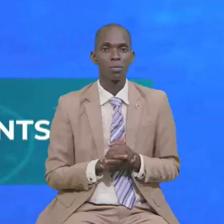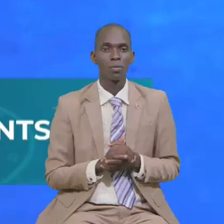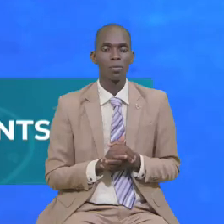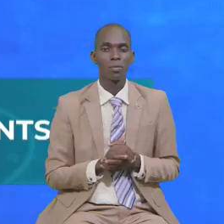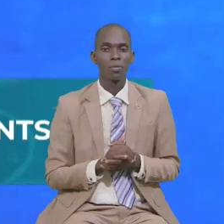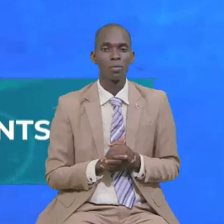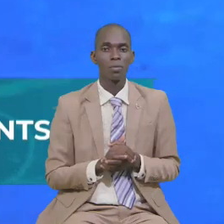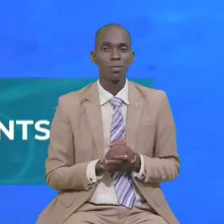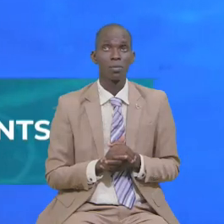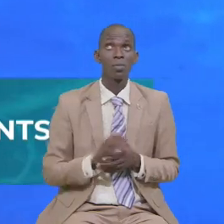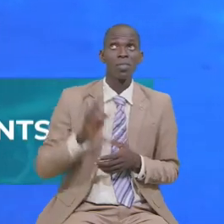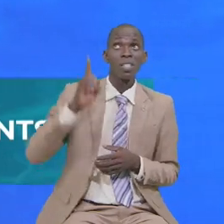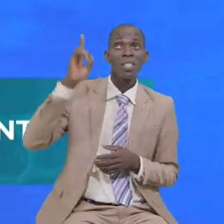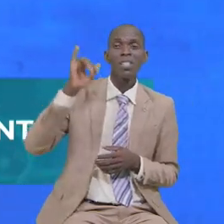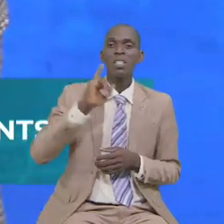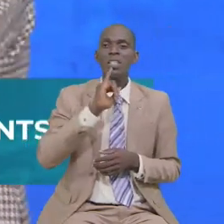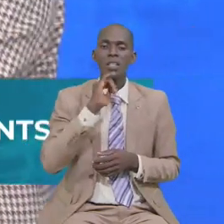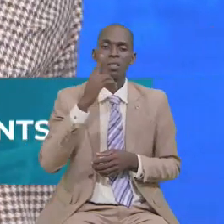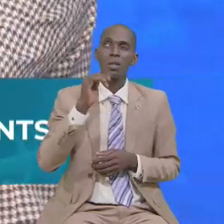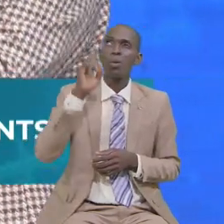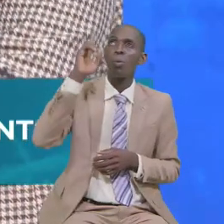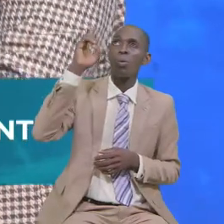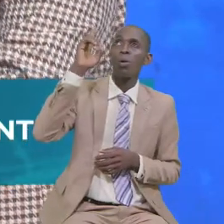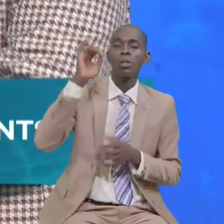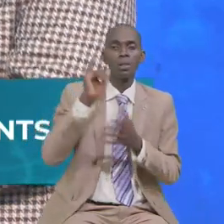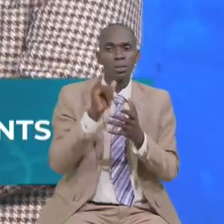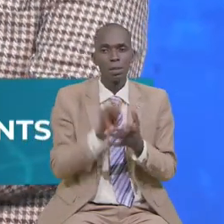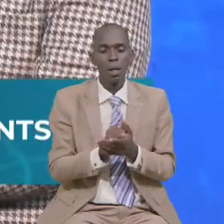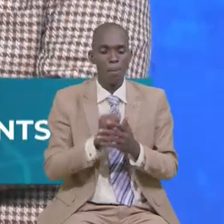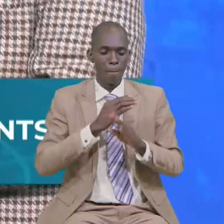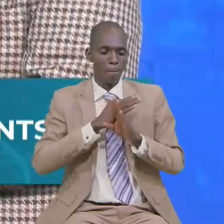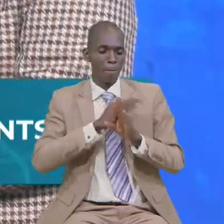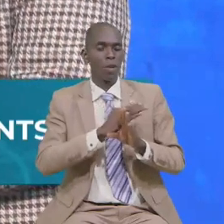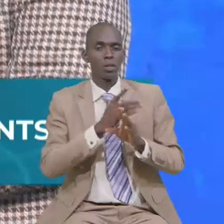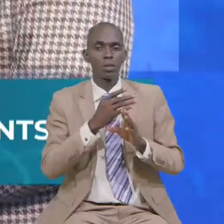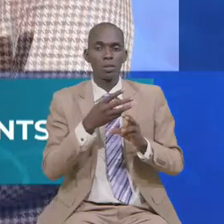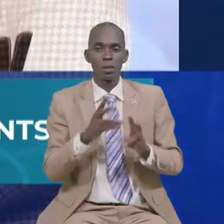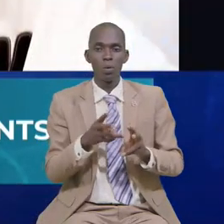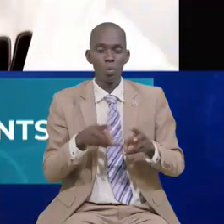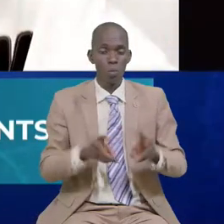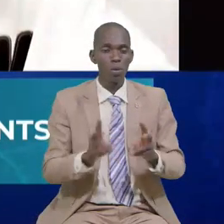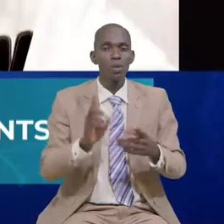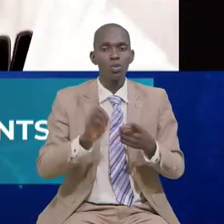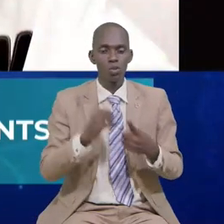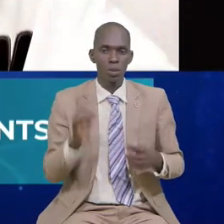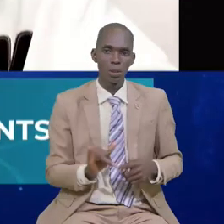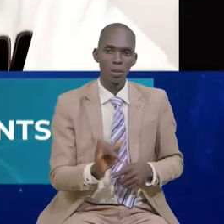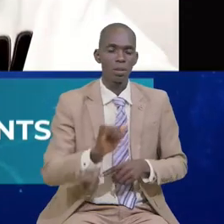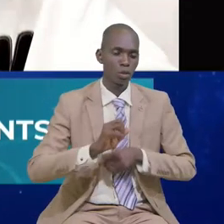He is the one that blocks the way to eternal suffering.